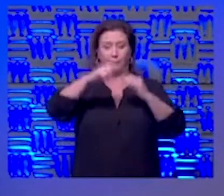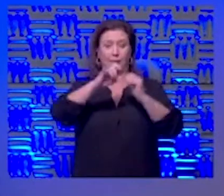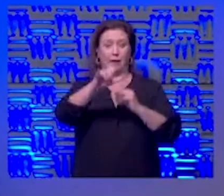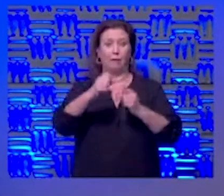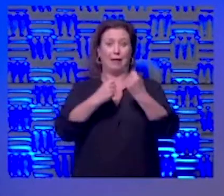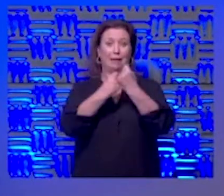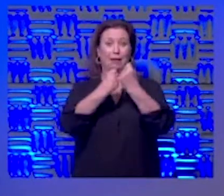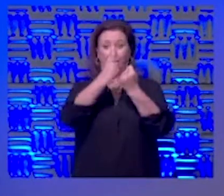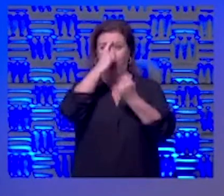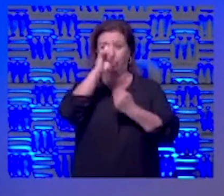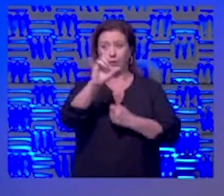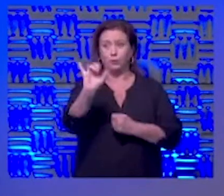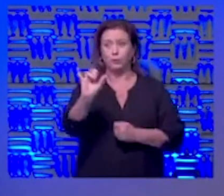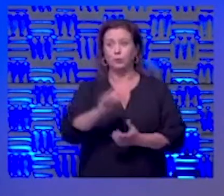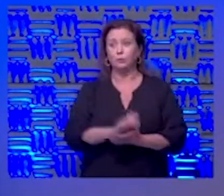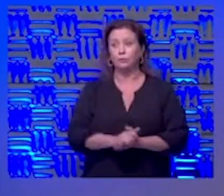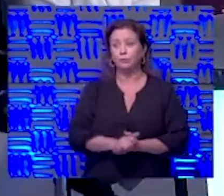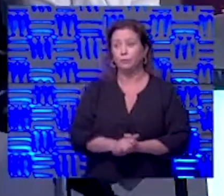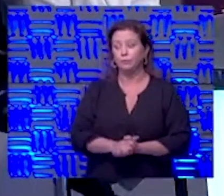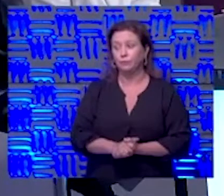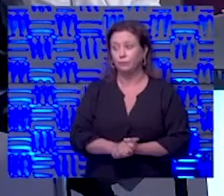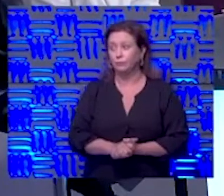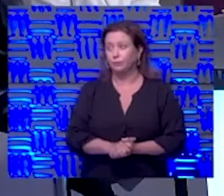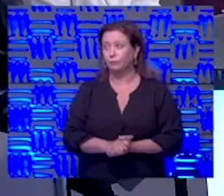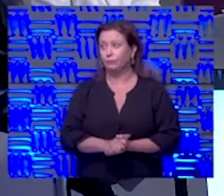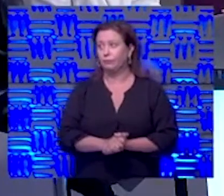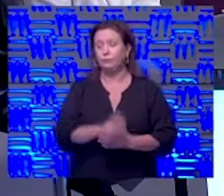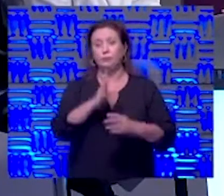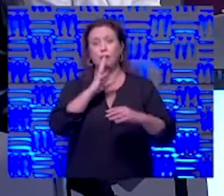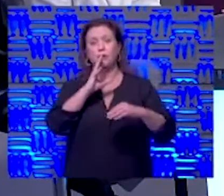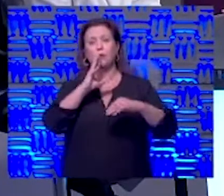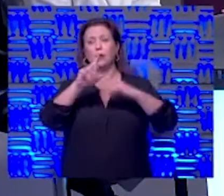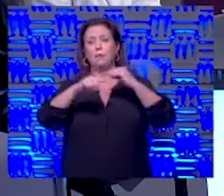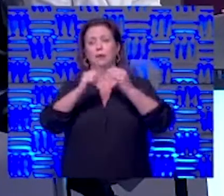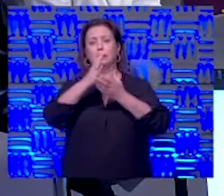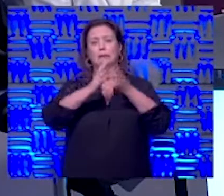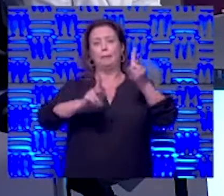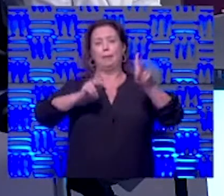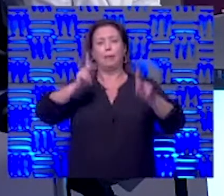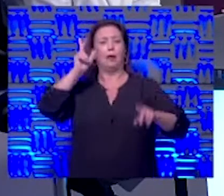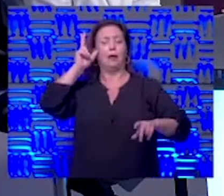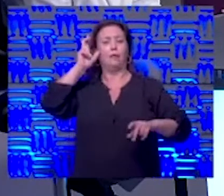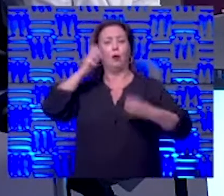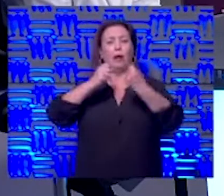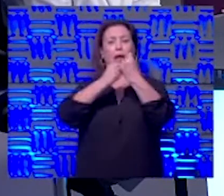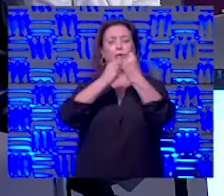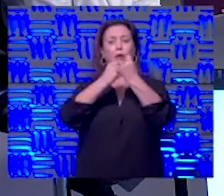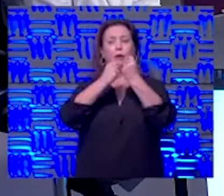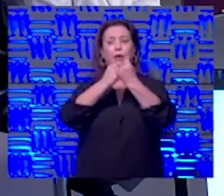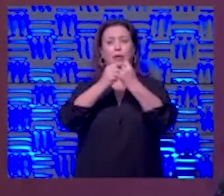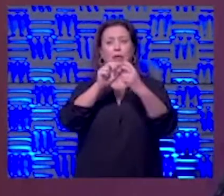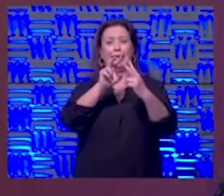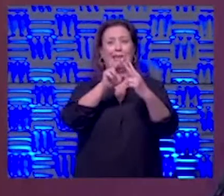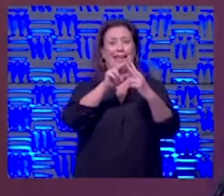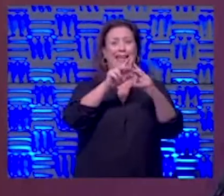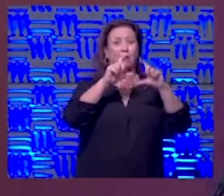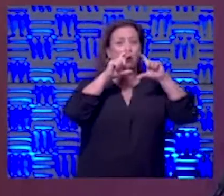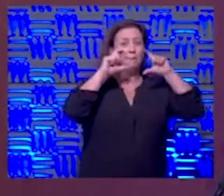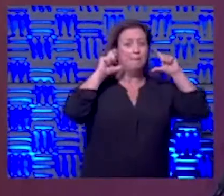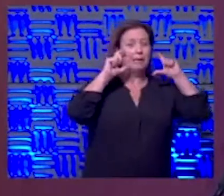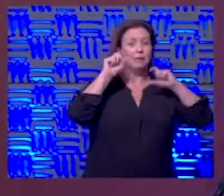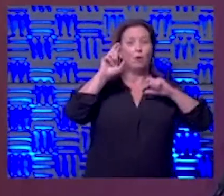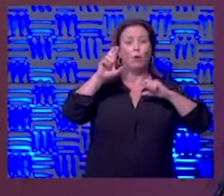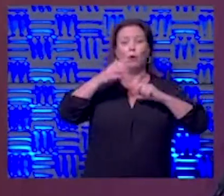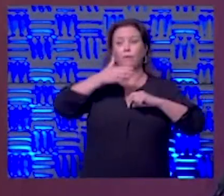certainly advocate for that as well. Can you speak to some people who I've heard advocating for either face masks or